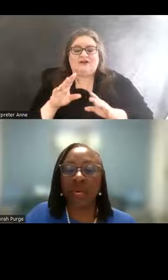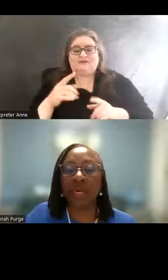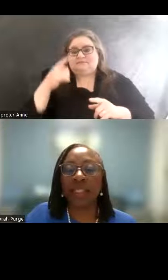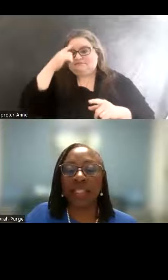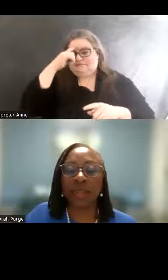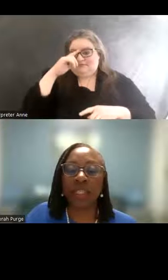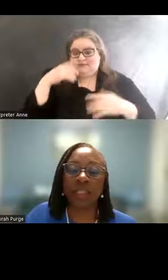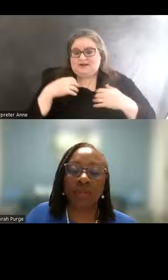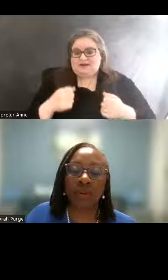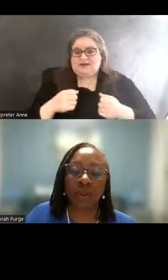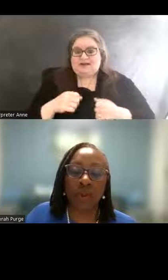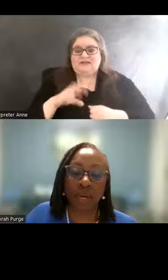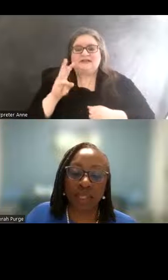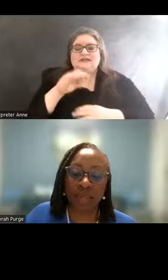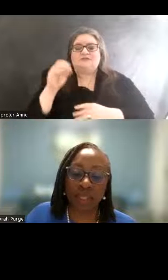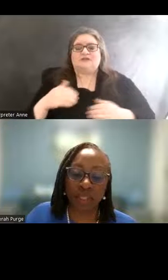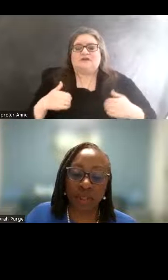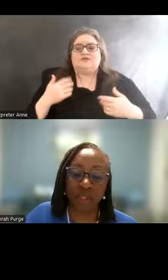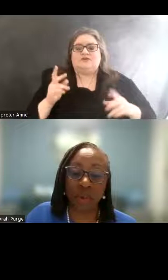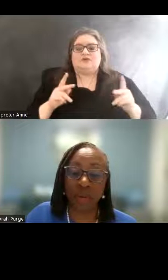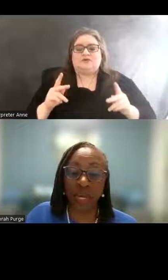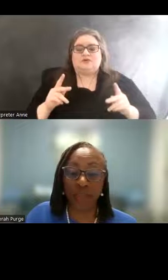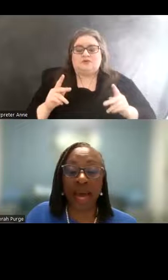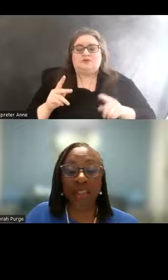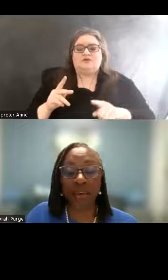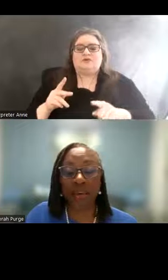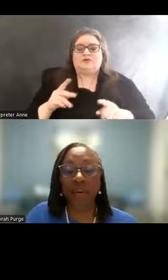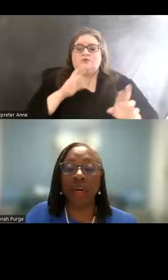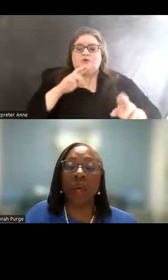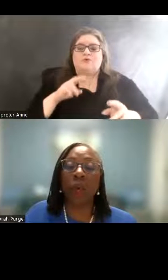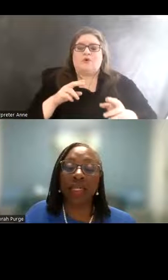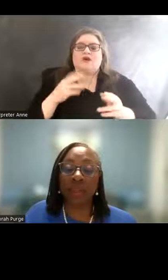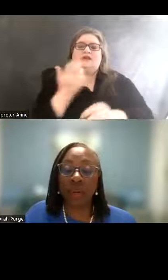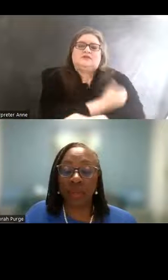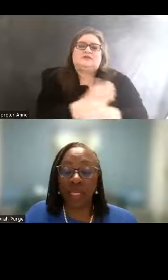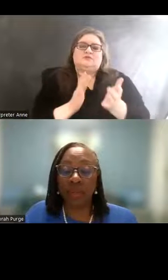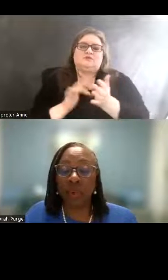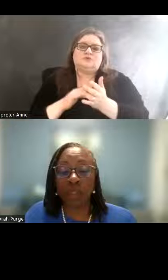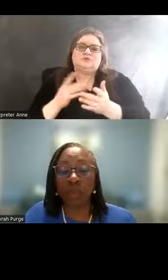2023, 6% of youth reported a substance use disorder in the past year, while